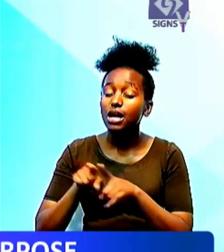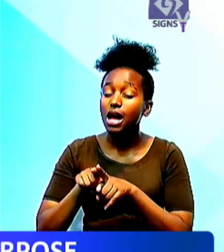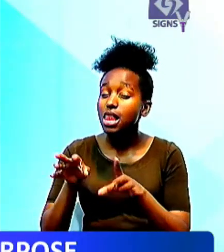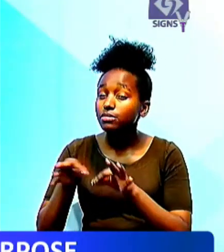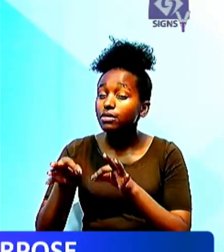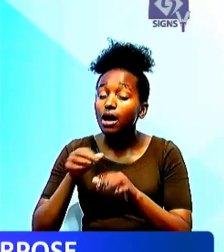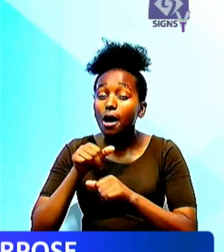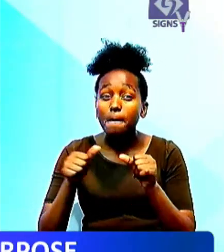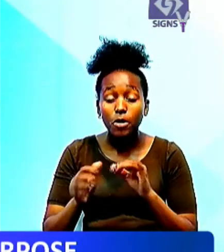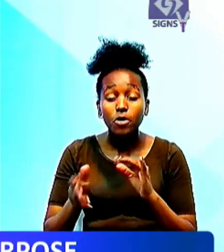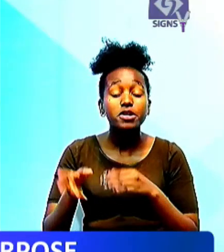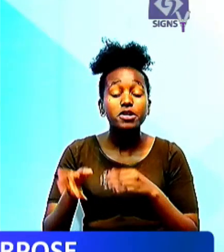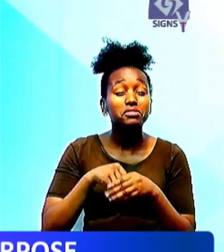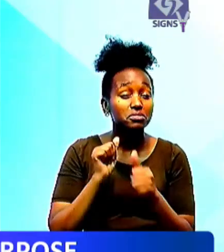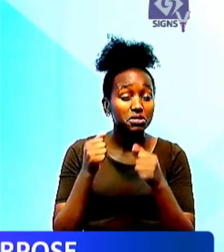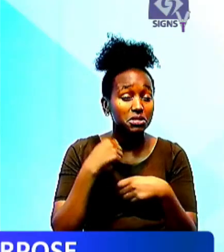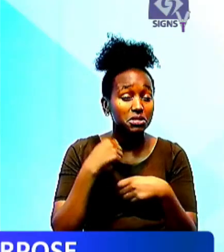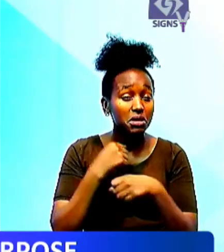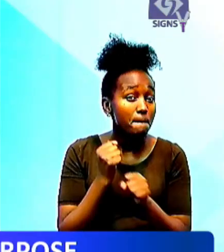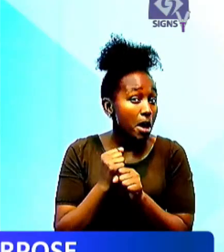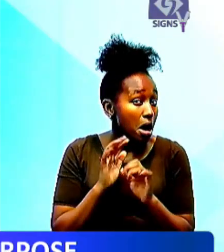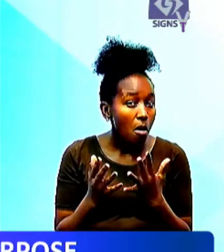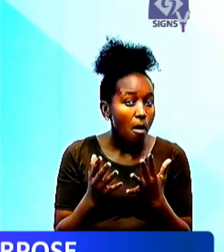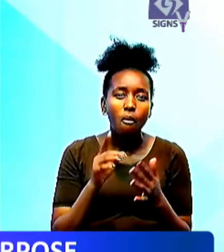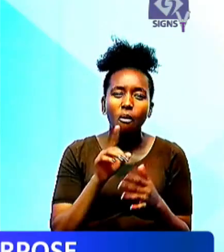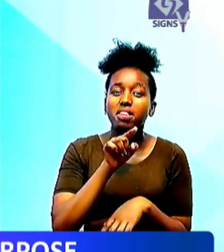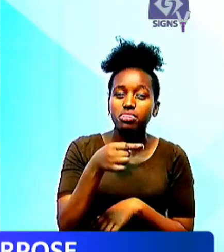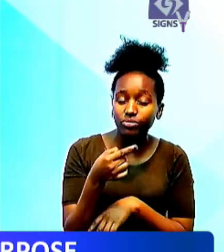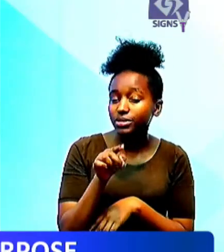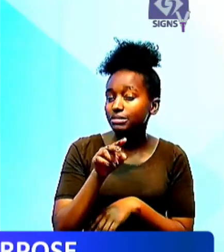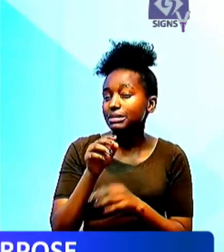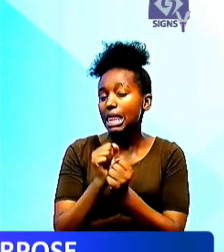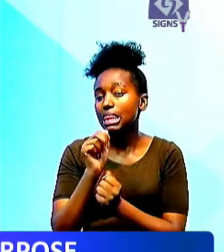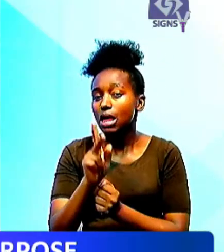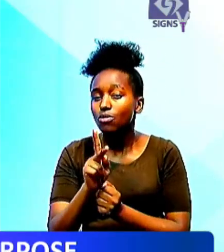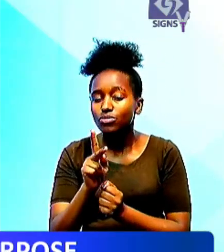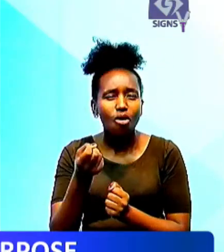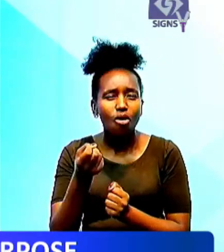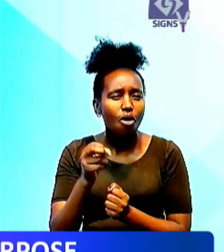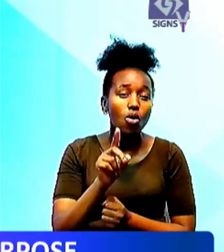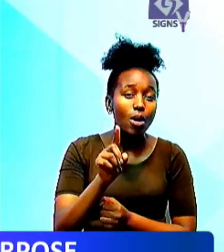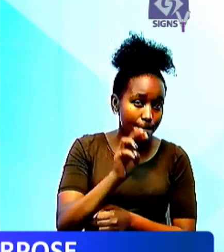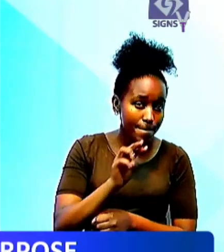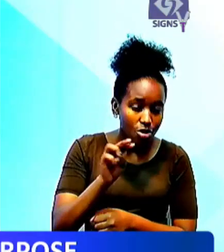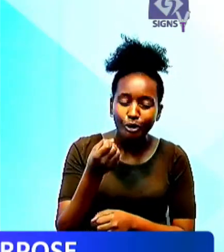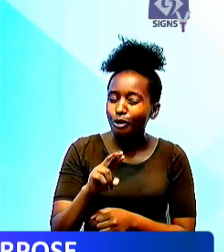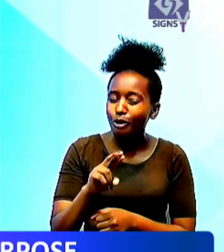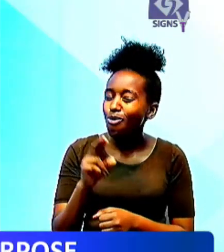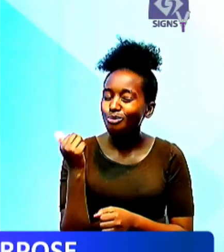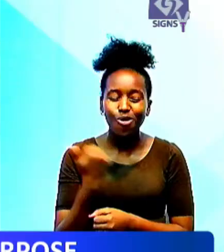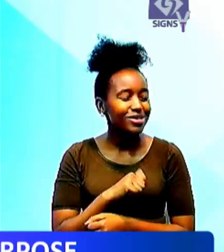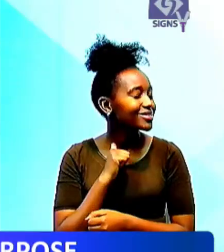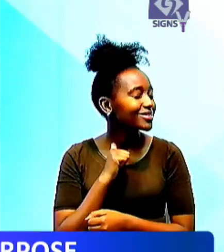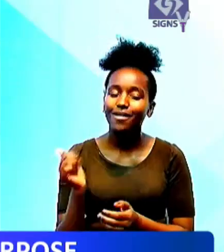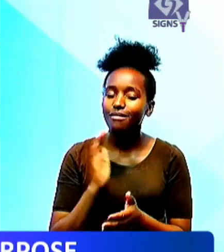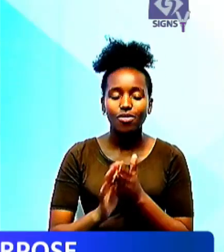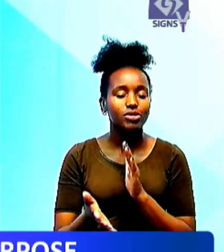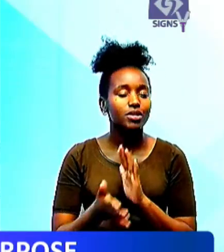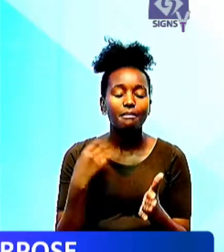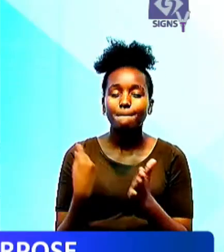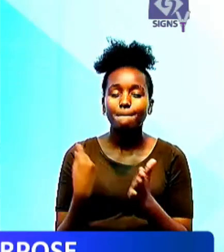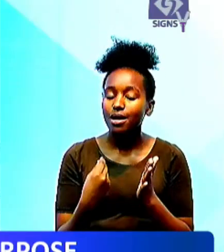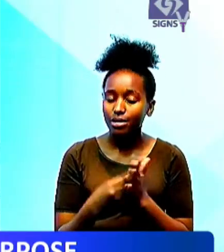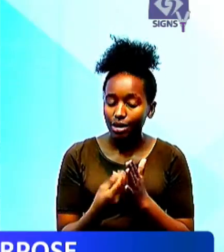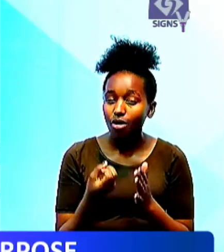of investment that you are making. It can be that 1,000 bob, it can be 1,000,000 bob, or even hundreds of millions where